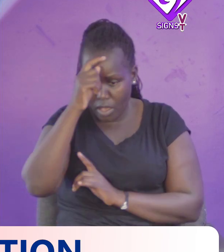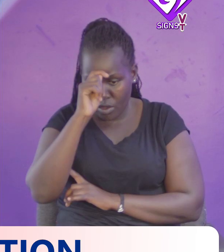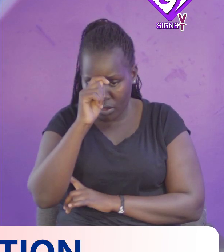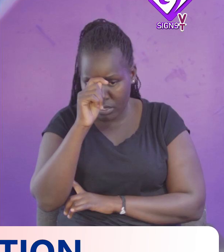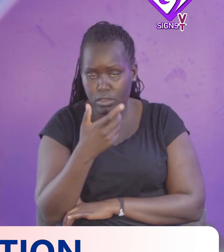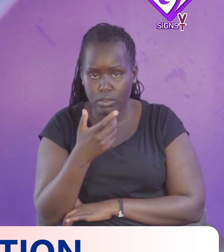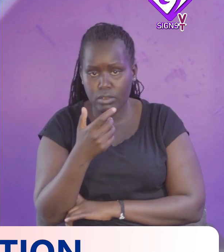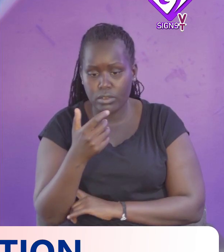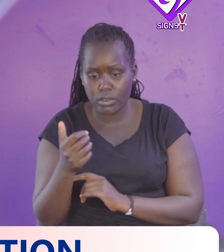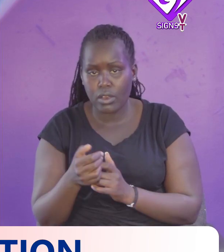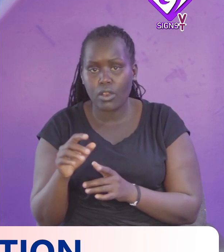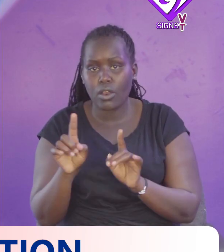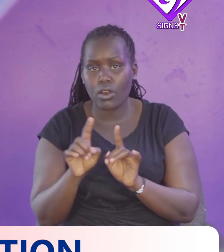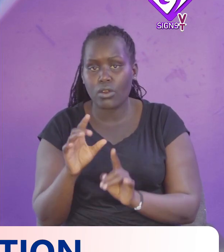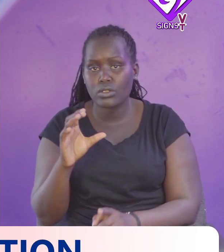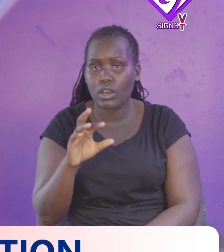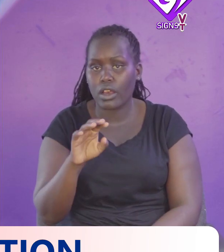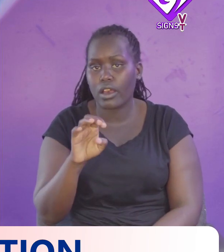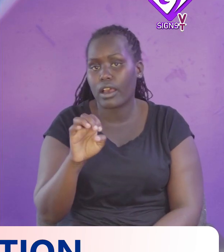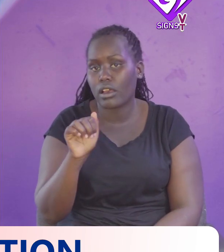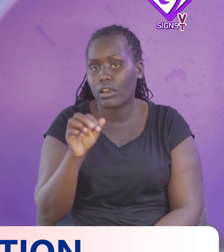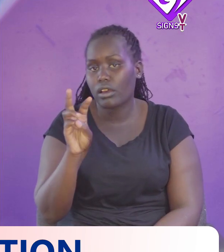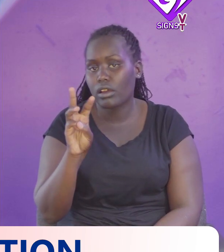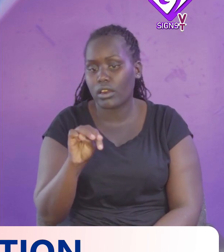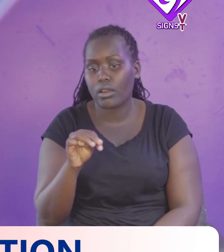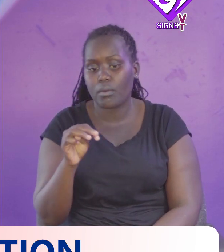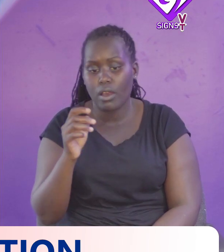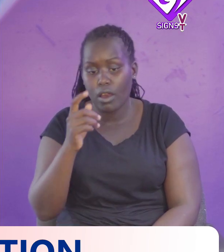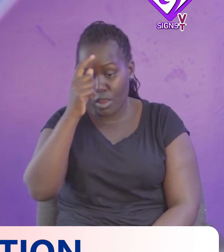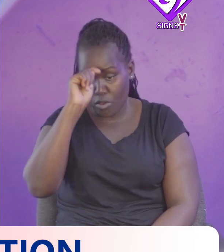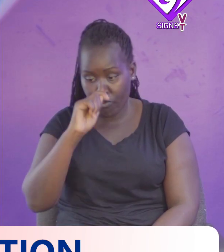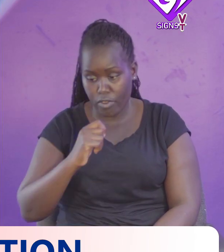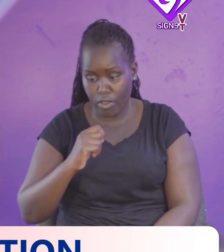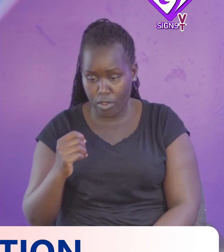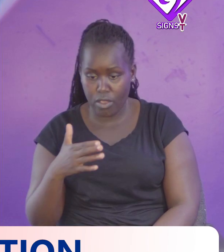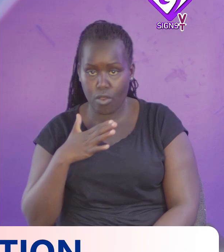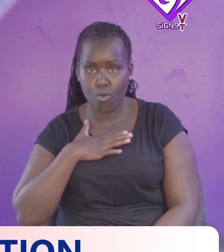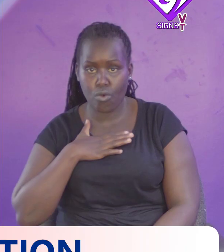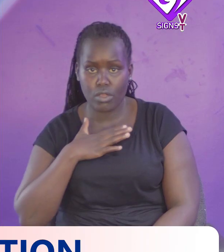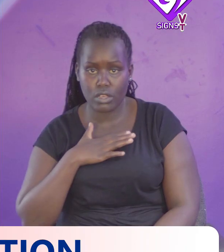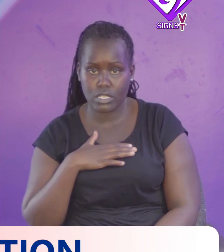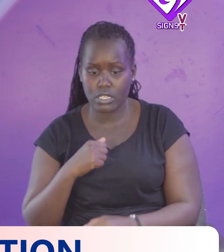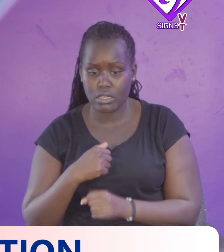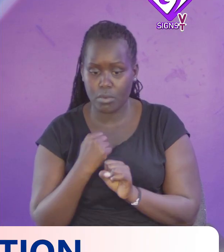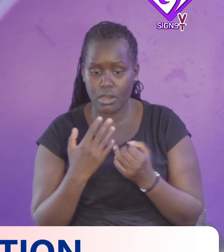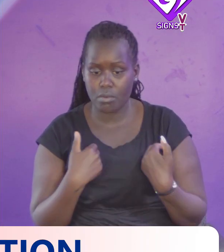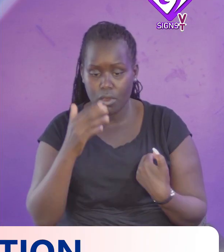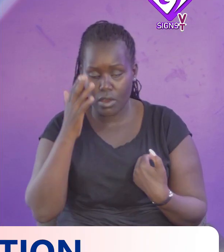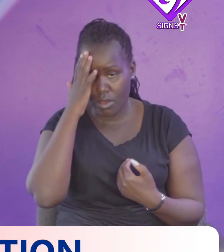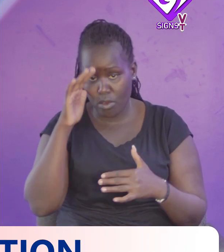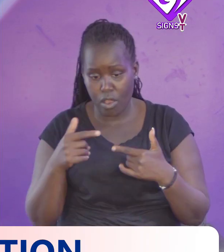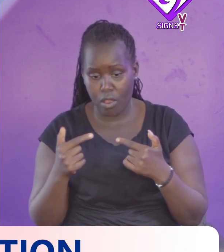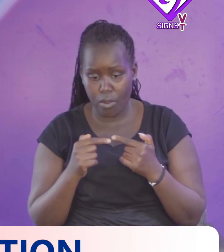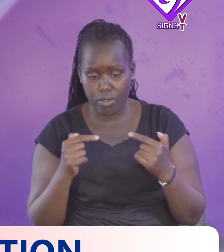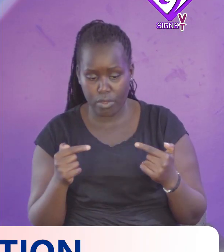heart placed on the chest. That made me know how the body looked like, as opposed to